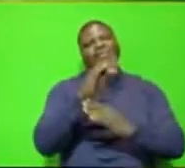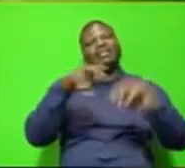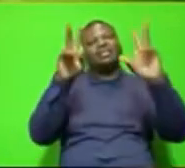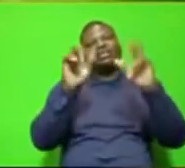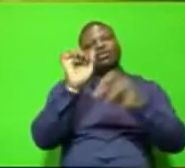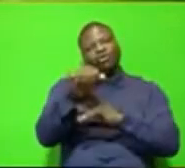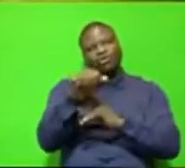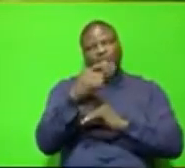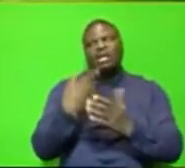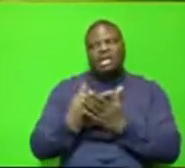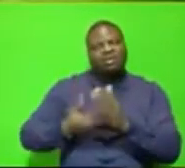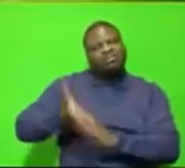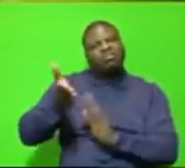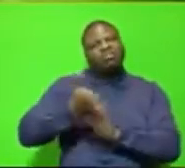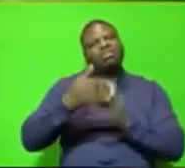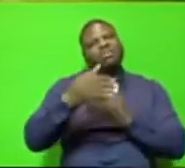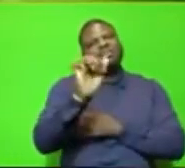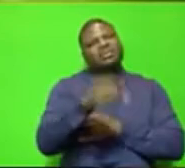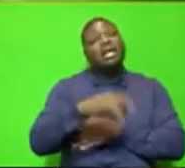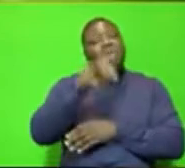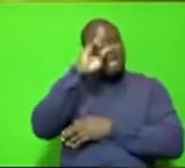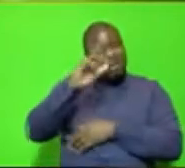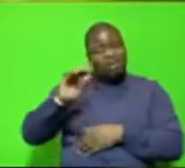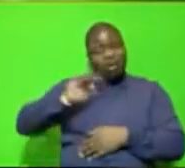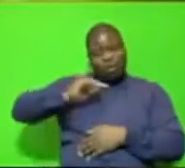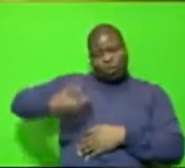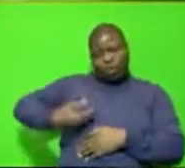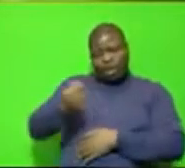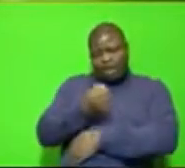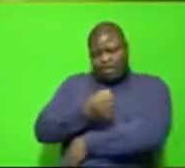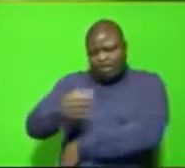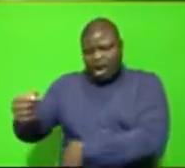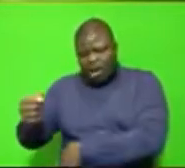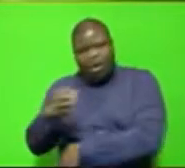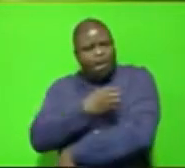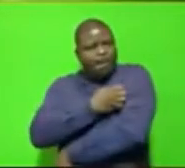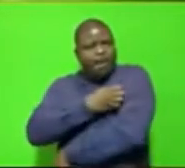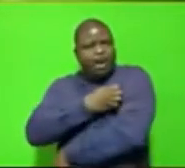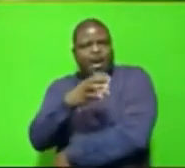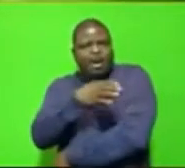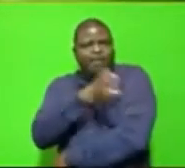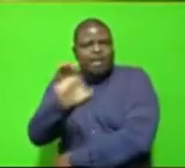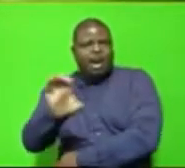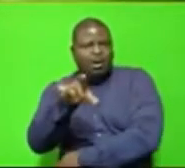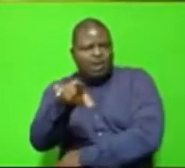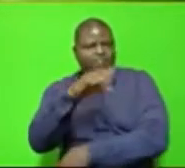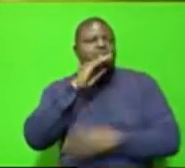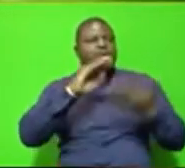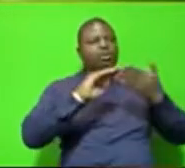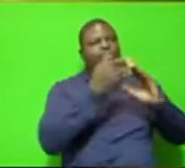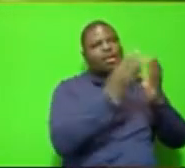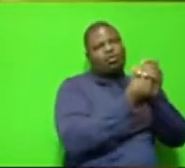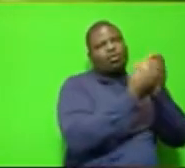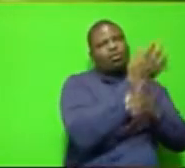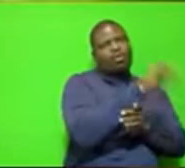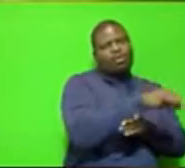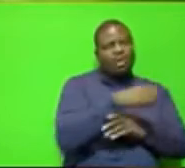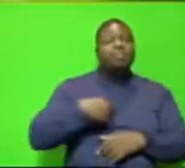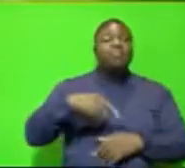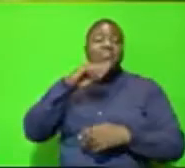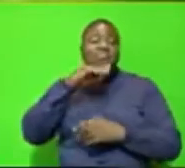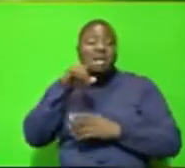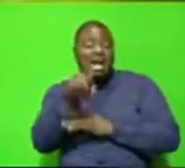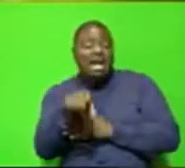development. When women are empowered, our societies thrive. When women participate fully, economies